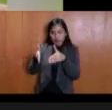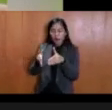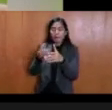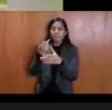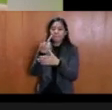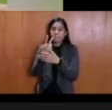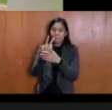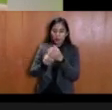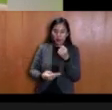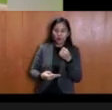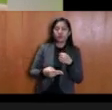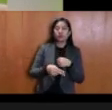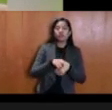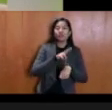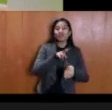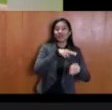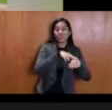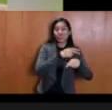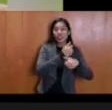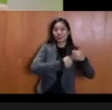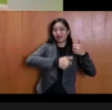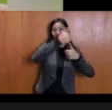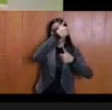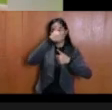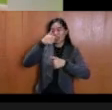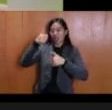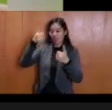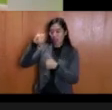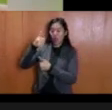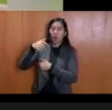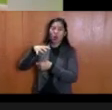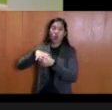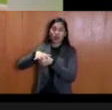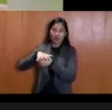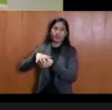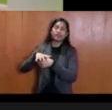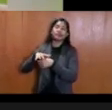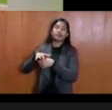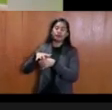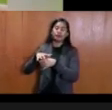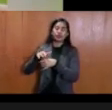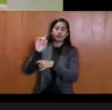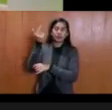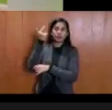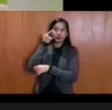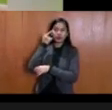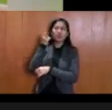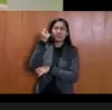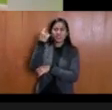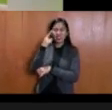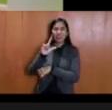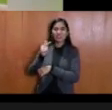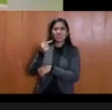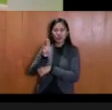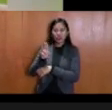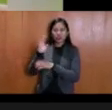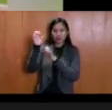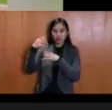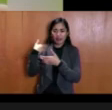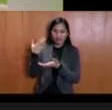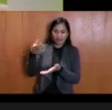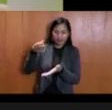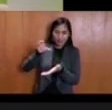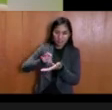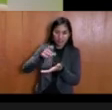national and local governments. We do understand that the local government units are oftentimes expected to invest in these types